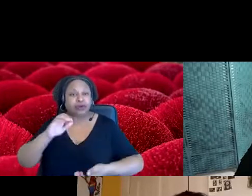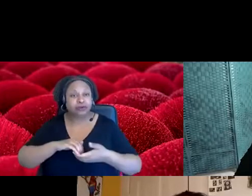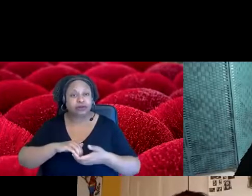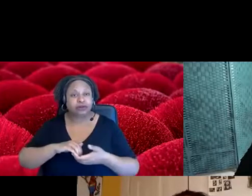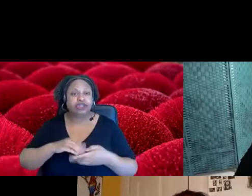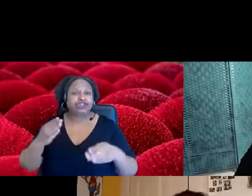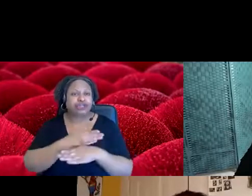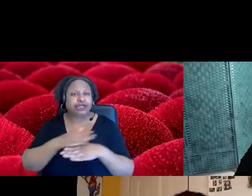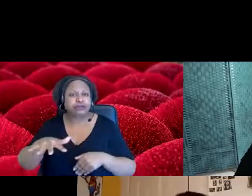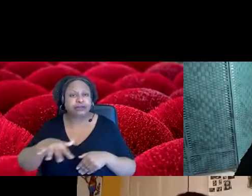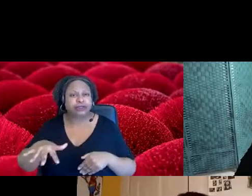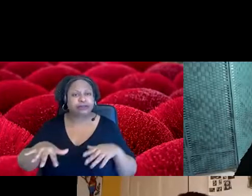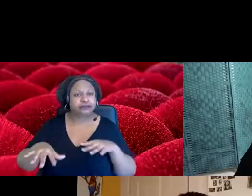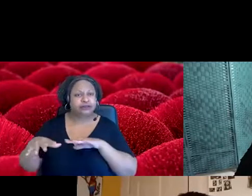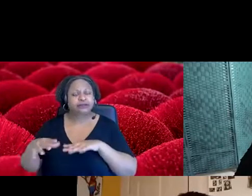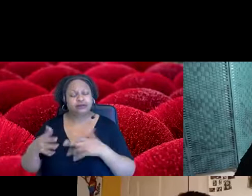sharing, more,